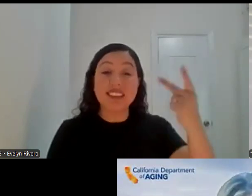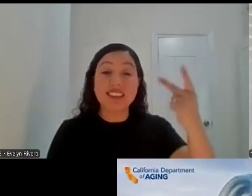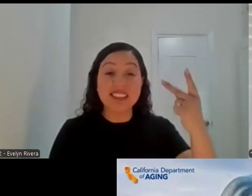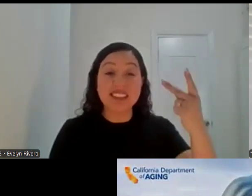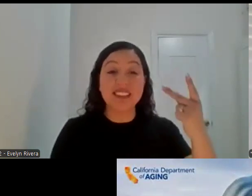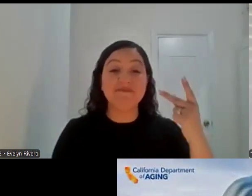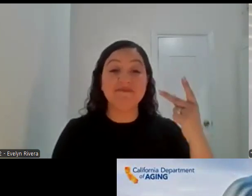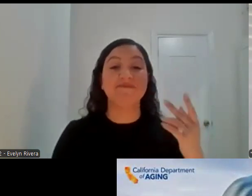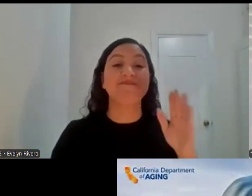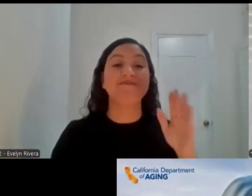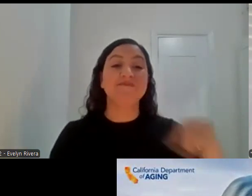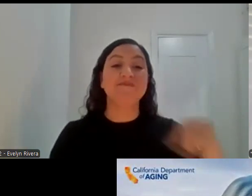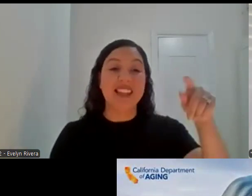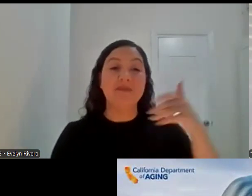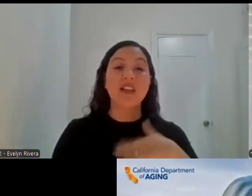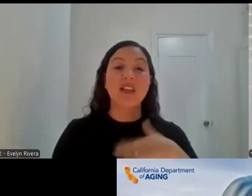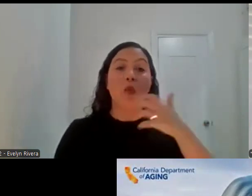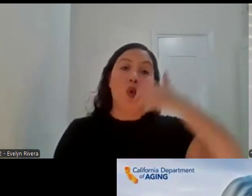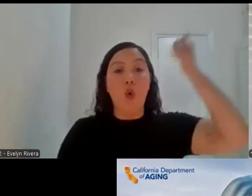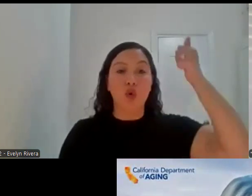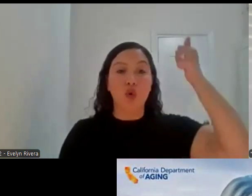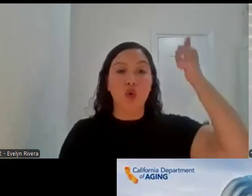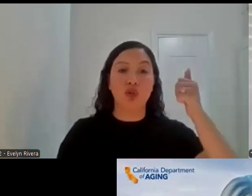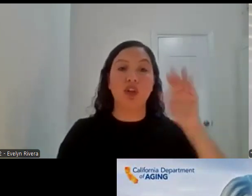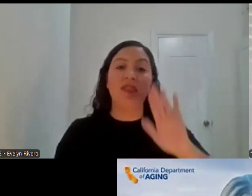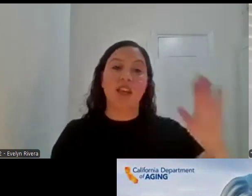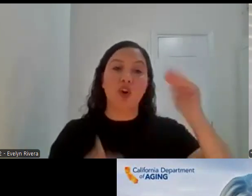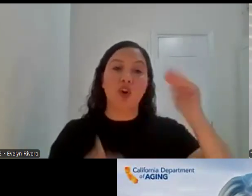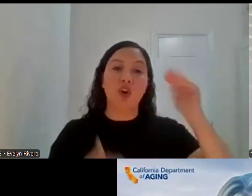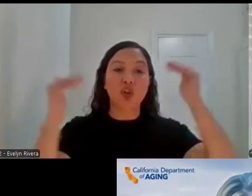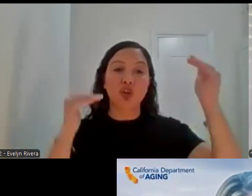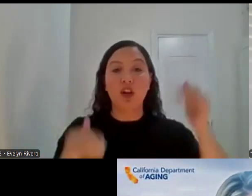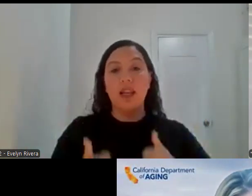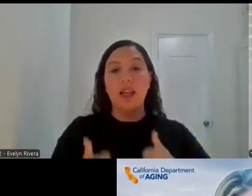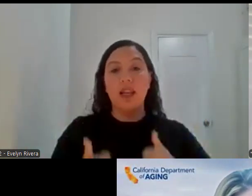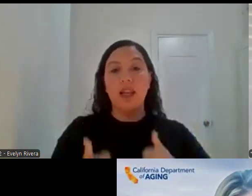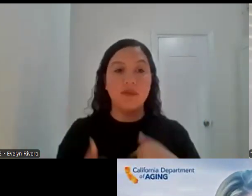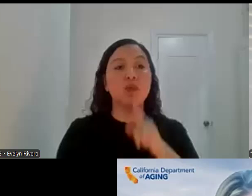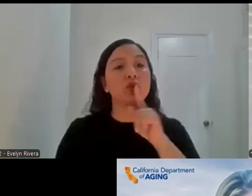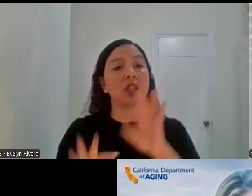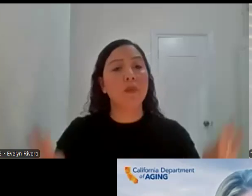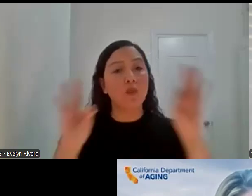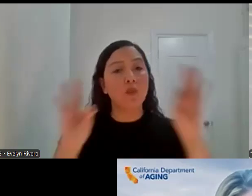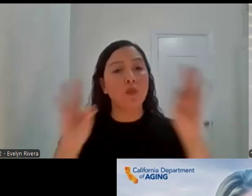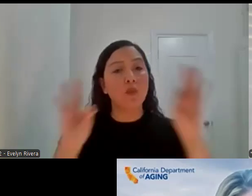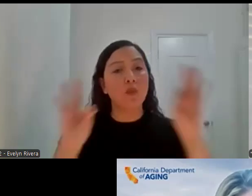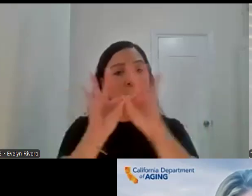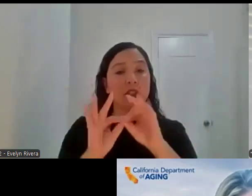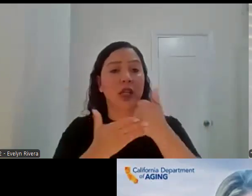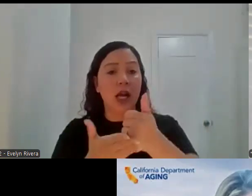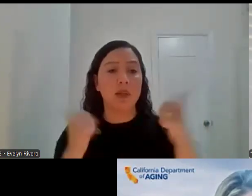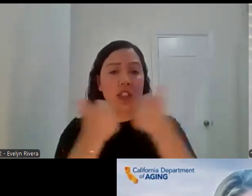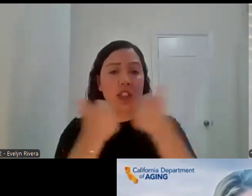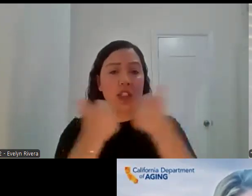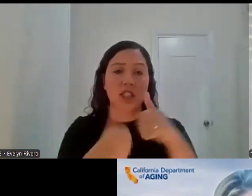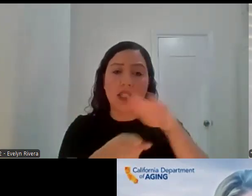challenges and areas where the state and policy can be more supportive. So just really, really excited and honored to be here with you all and lend a voice